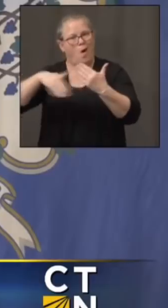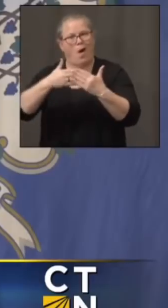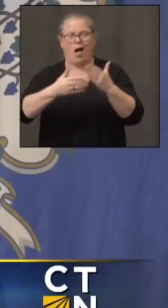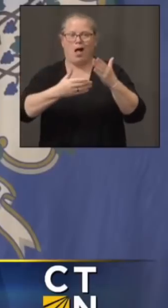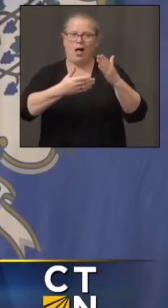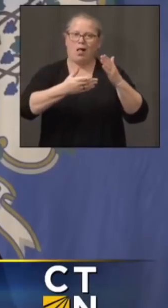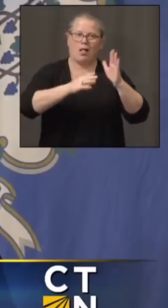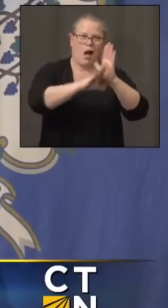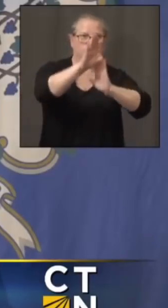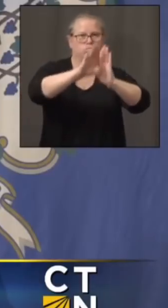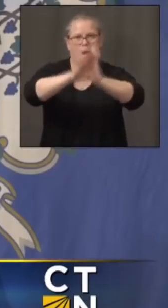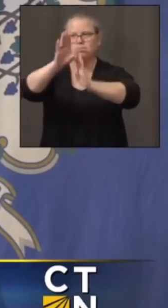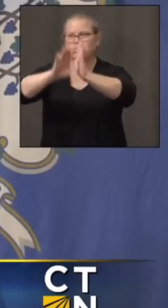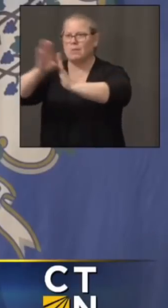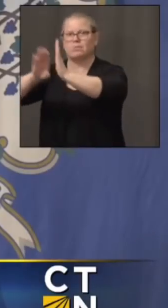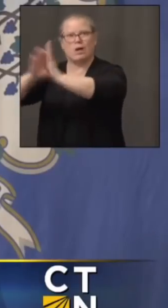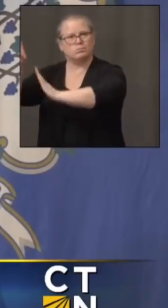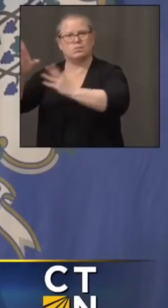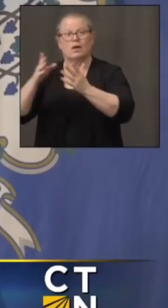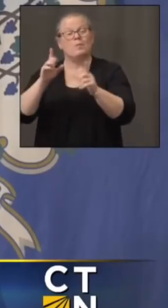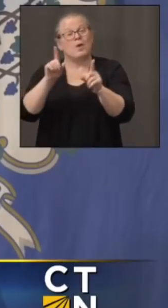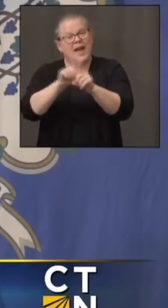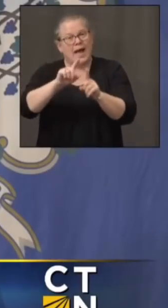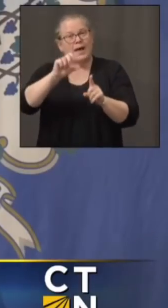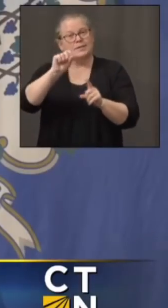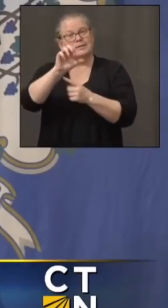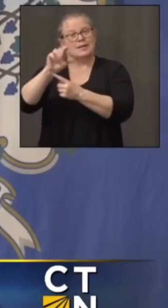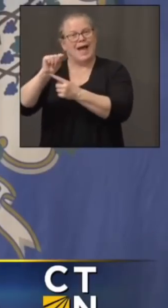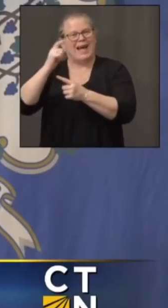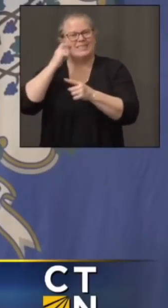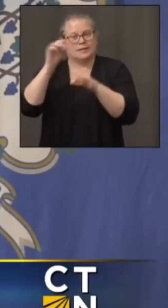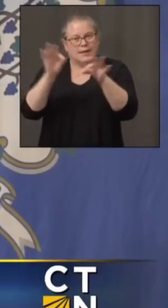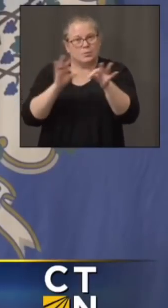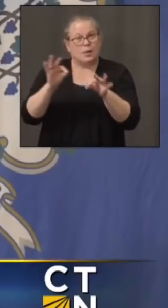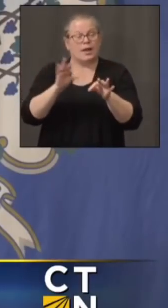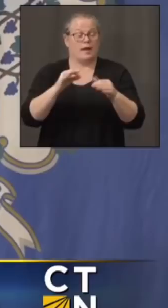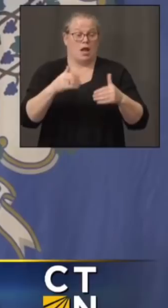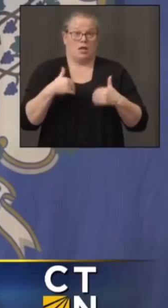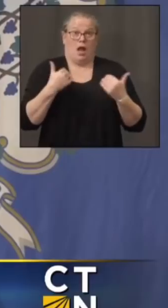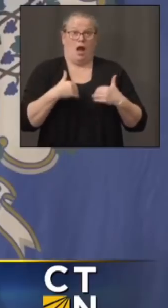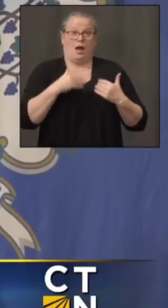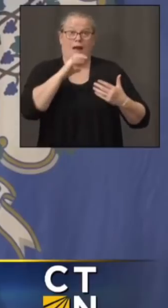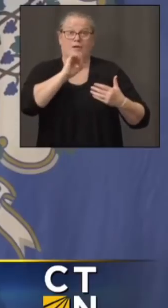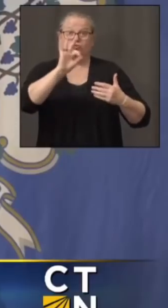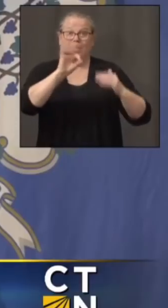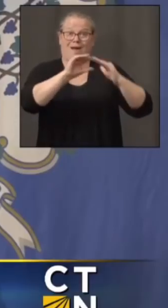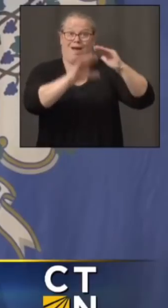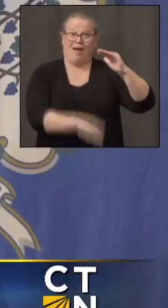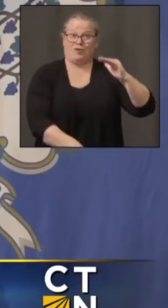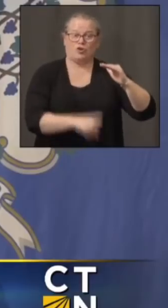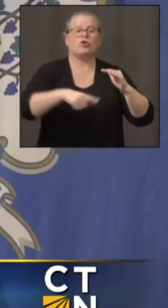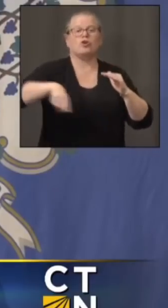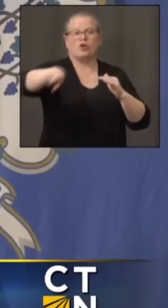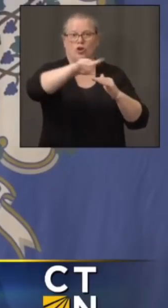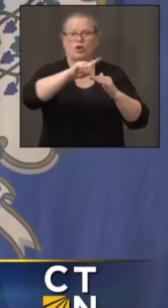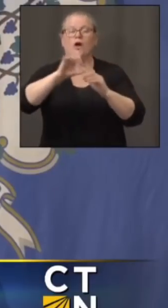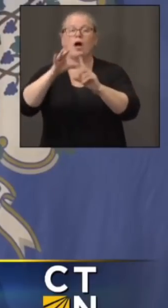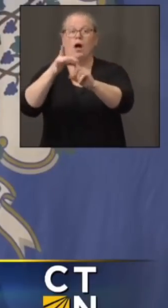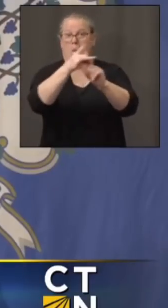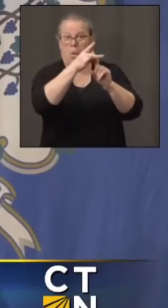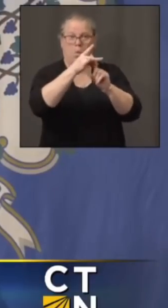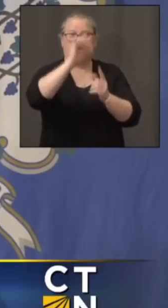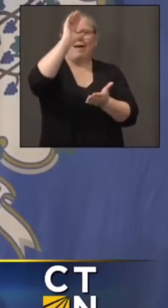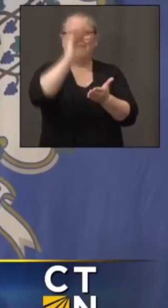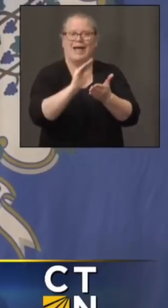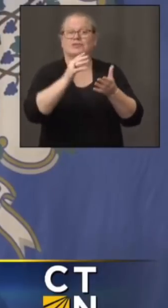people, much less likely you can get infected, but less likely to have suffer real consequences from